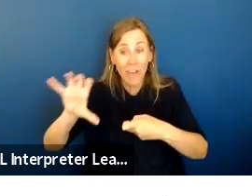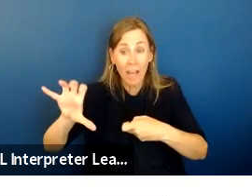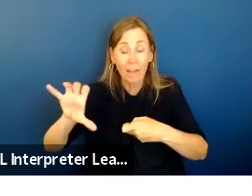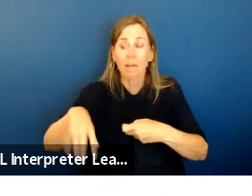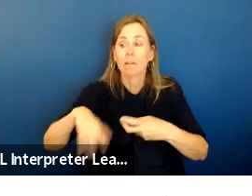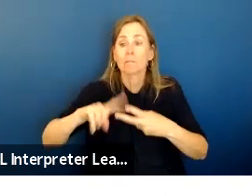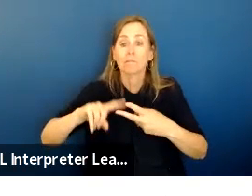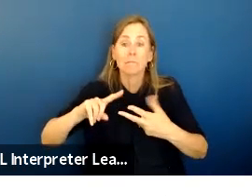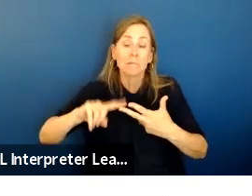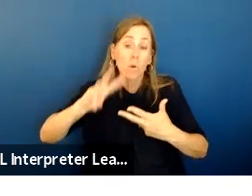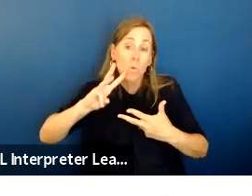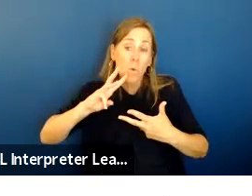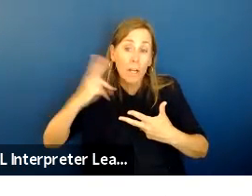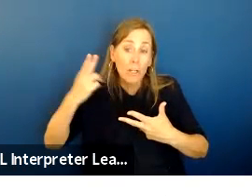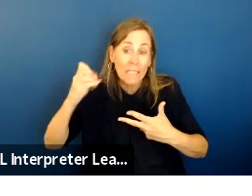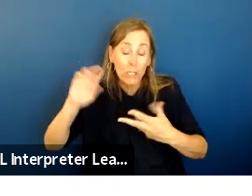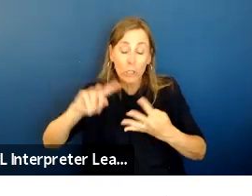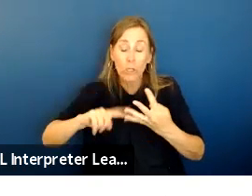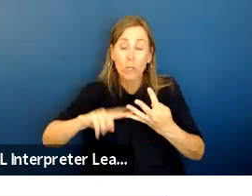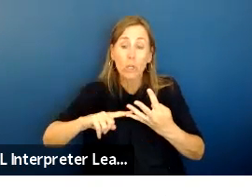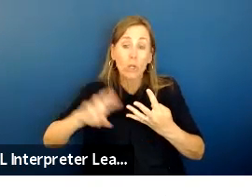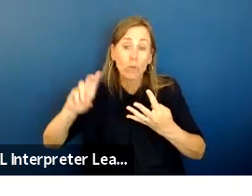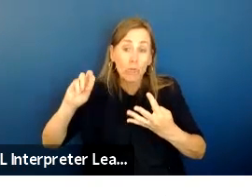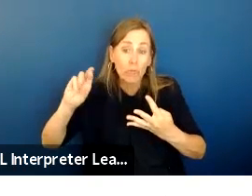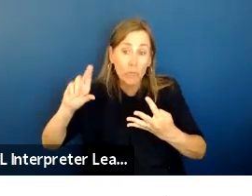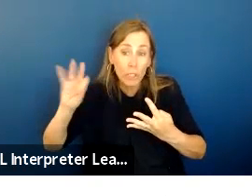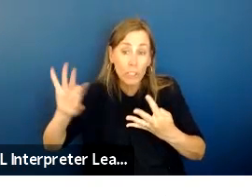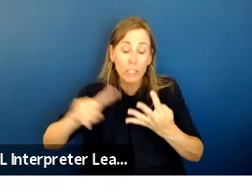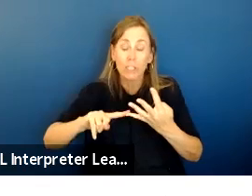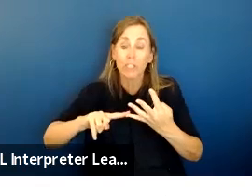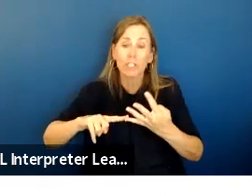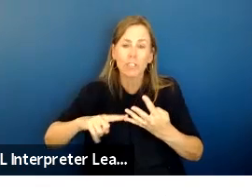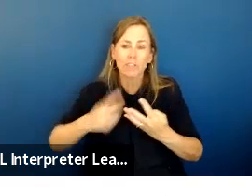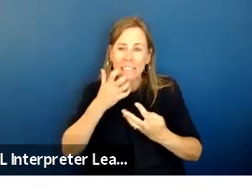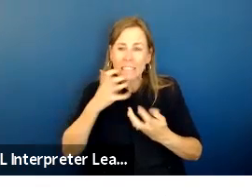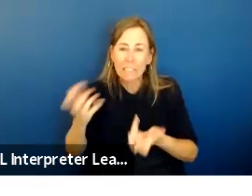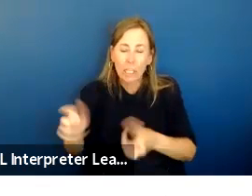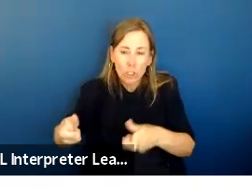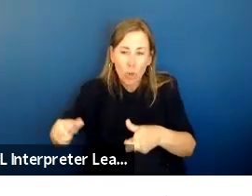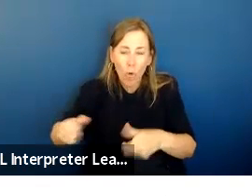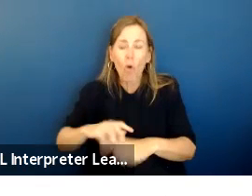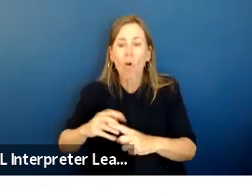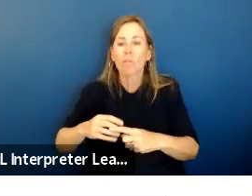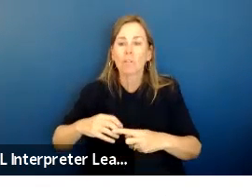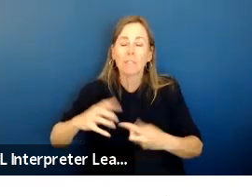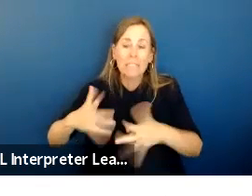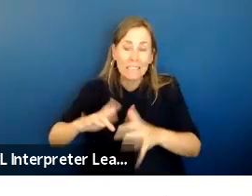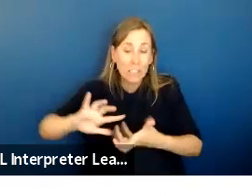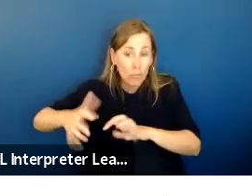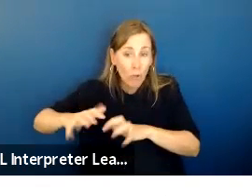water heaters, refrigerators, stoves and built-in dishwashers, permanently installed paneling,